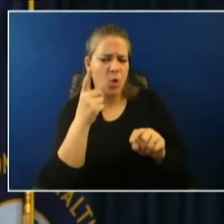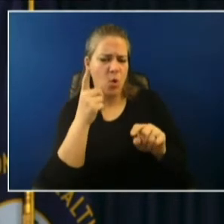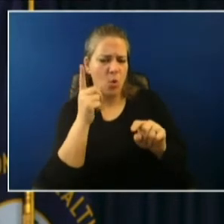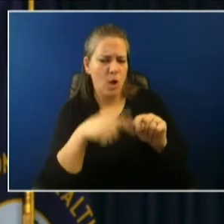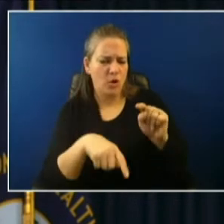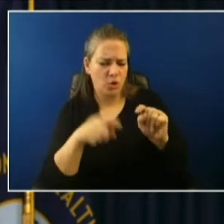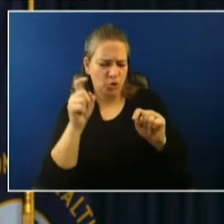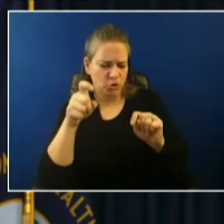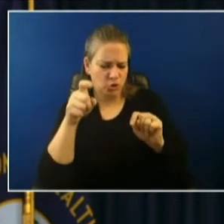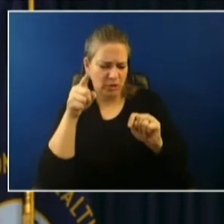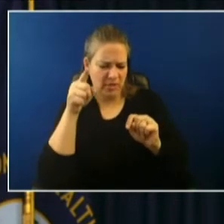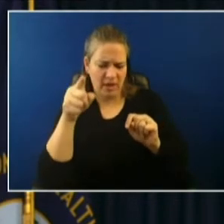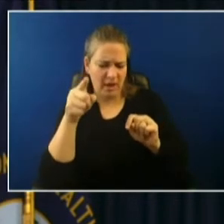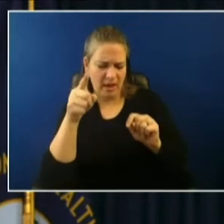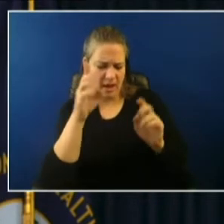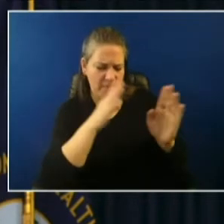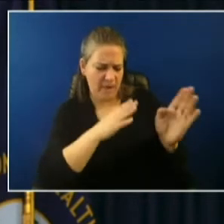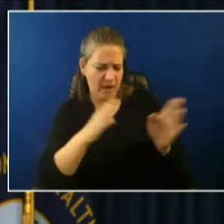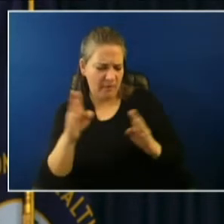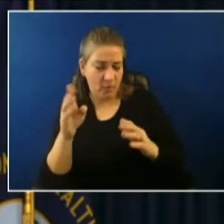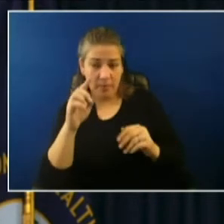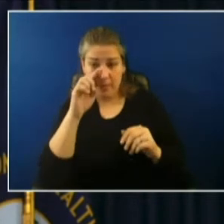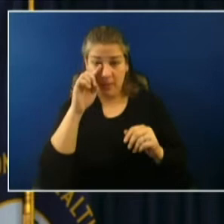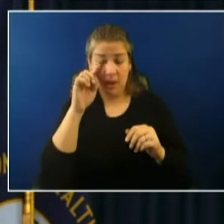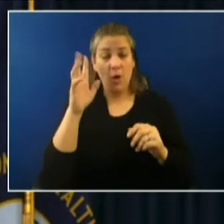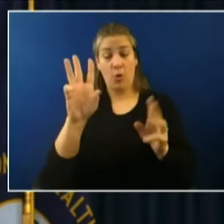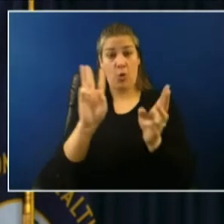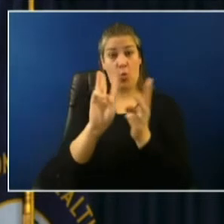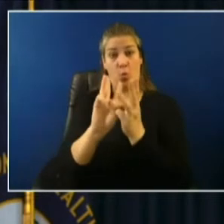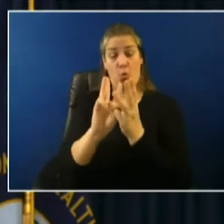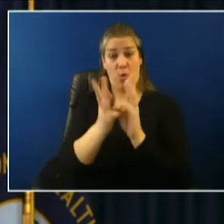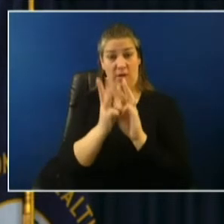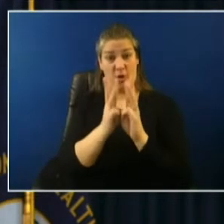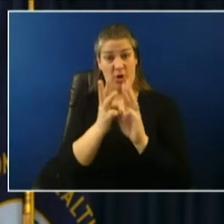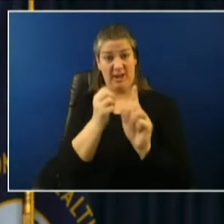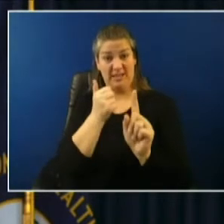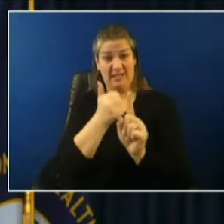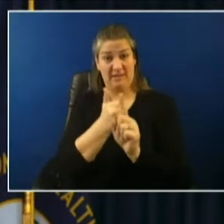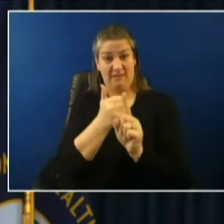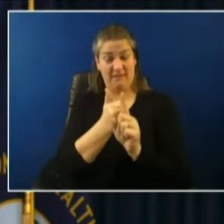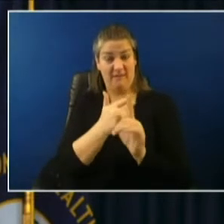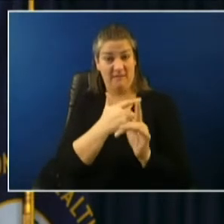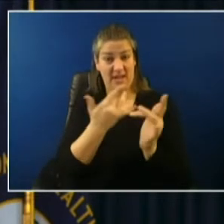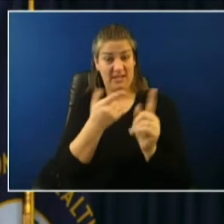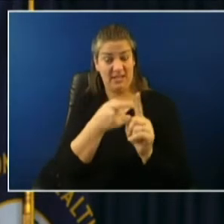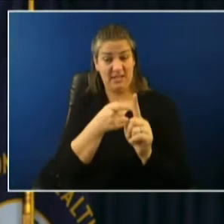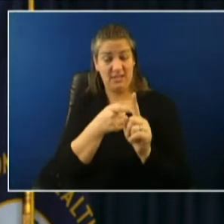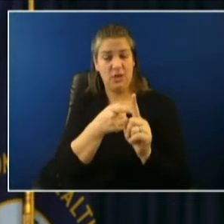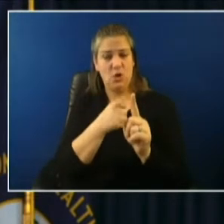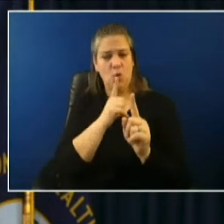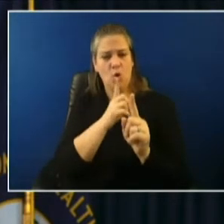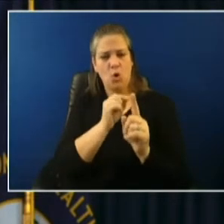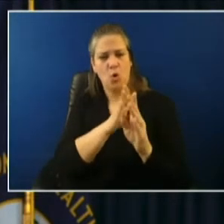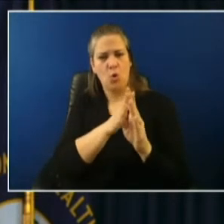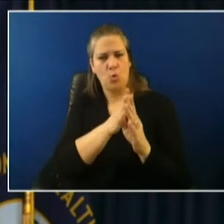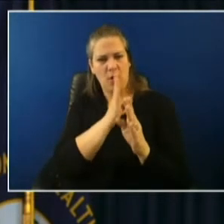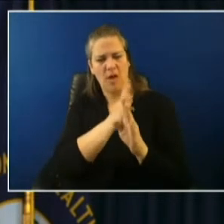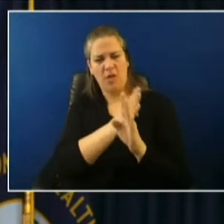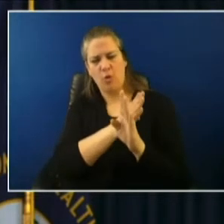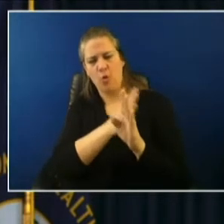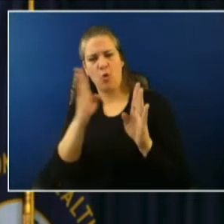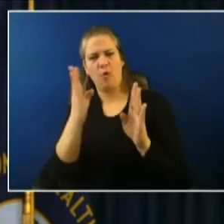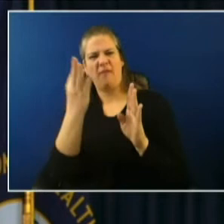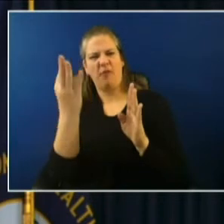expect? So the weather event itself is going to go through Friday morning, but it may